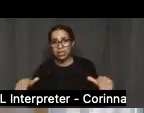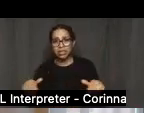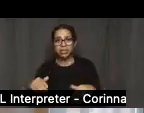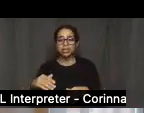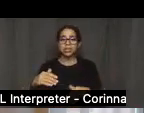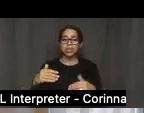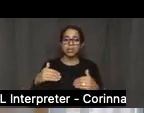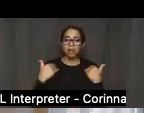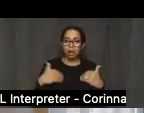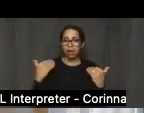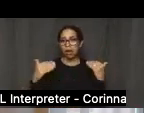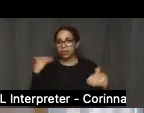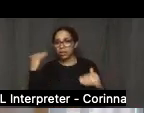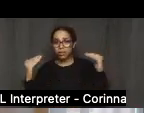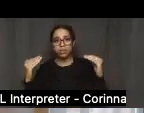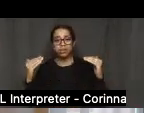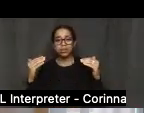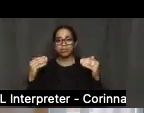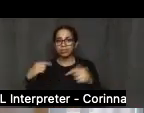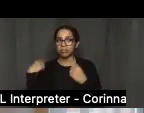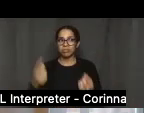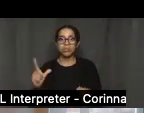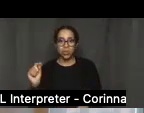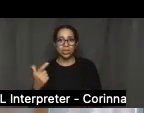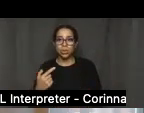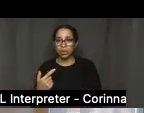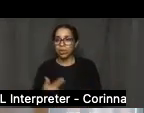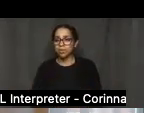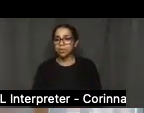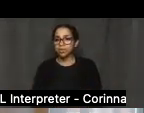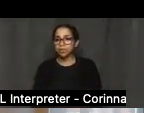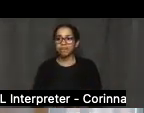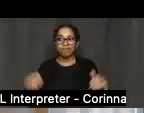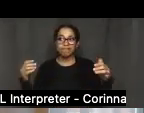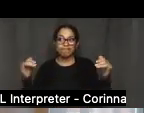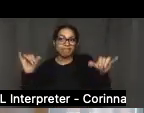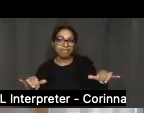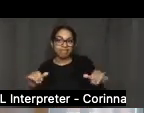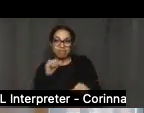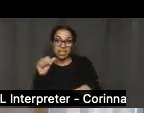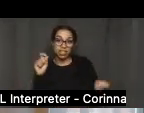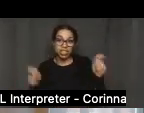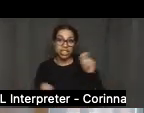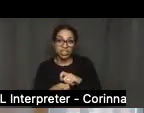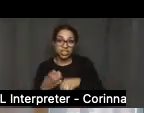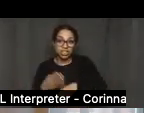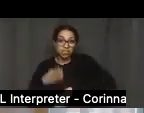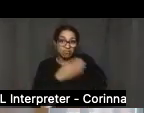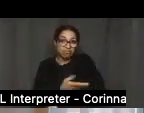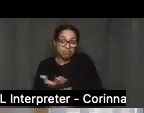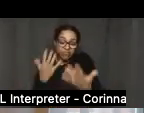is just since 2021 hasn't changed a whole lot, unfortunately.